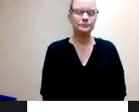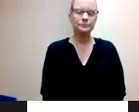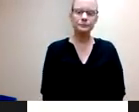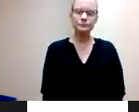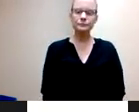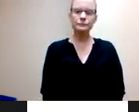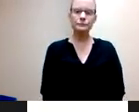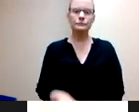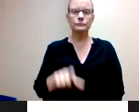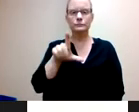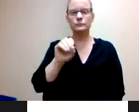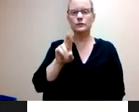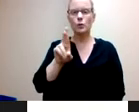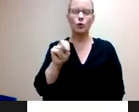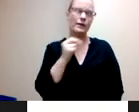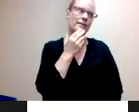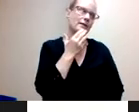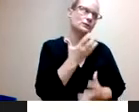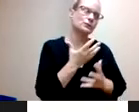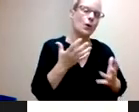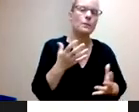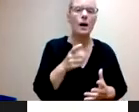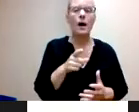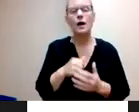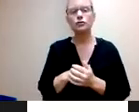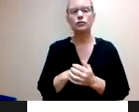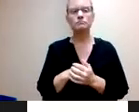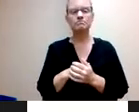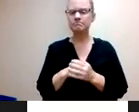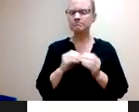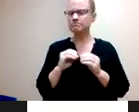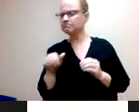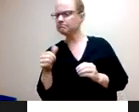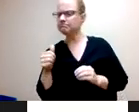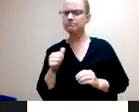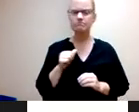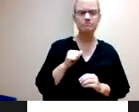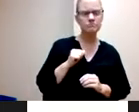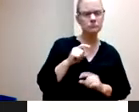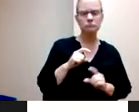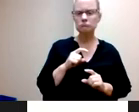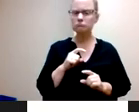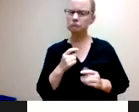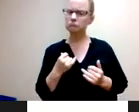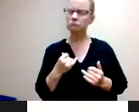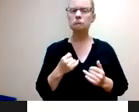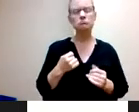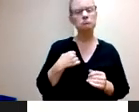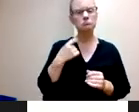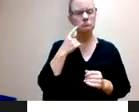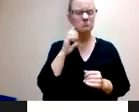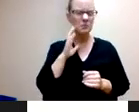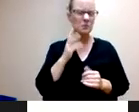Thank you so much, Dr. Krenzer. We haven't had any other questions come into the chat, so maybe I'll give it a few